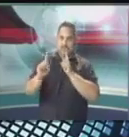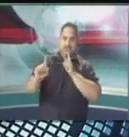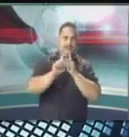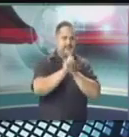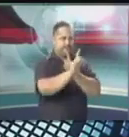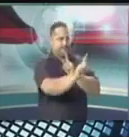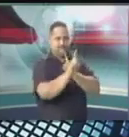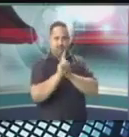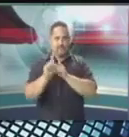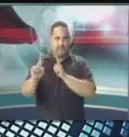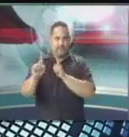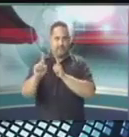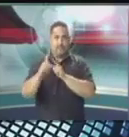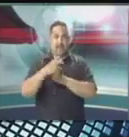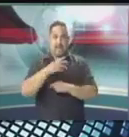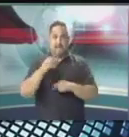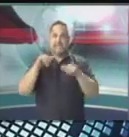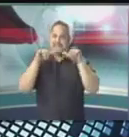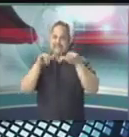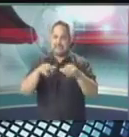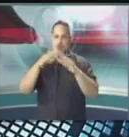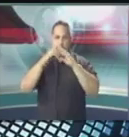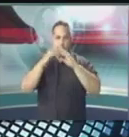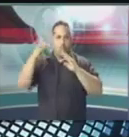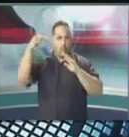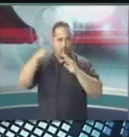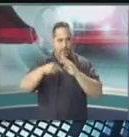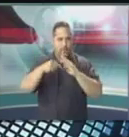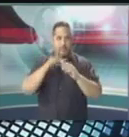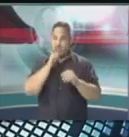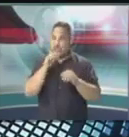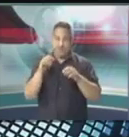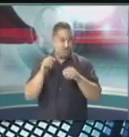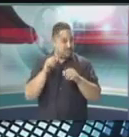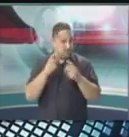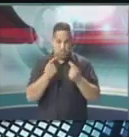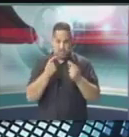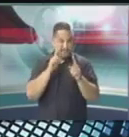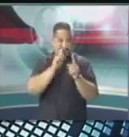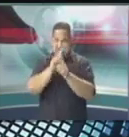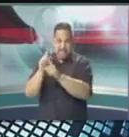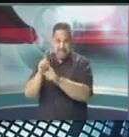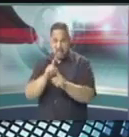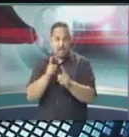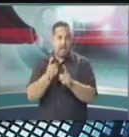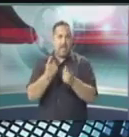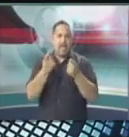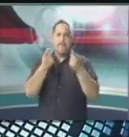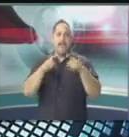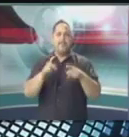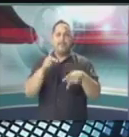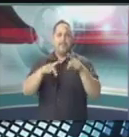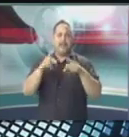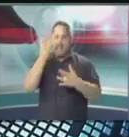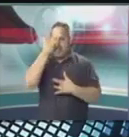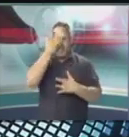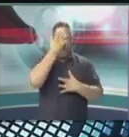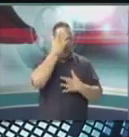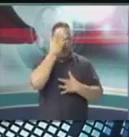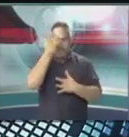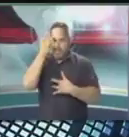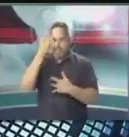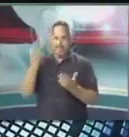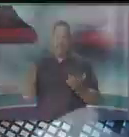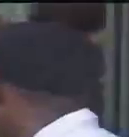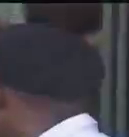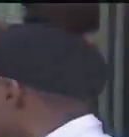it. If that is not handled properly, you will end up with a lot of patients being on a ventilator. Don't reach a